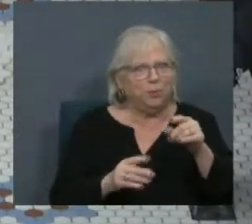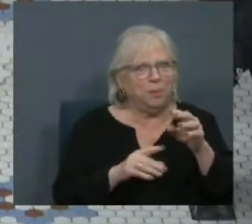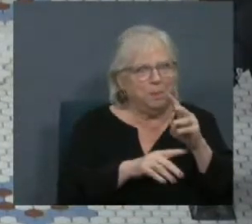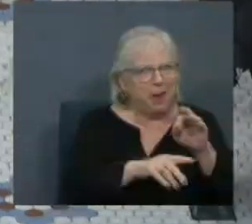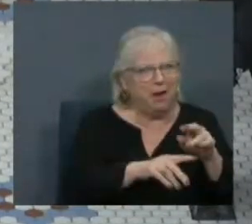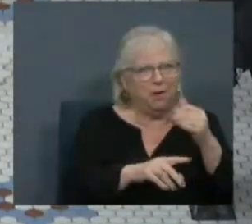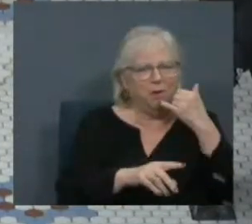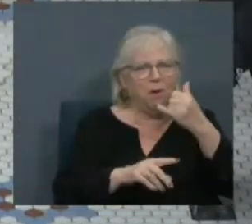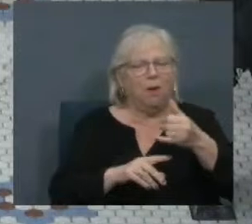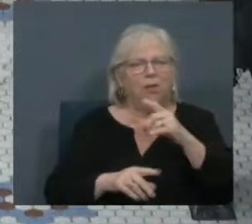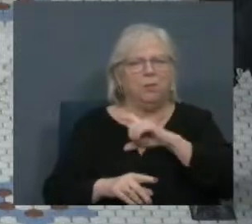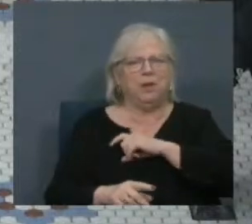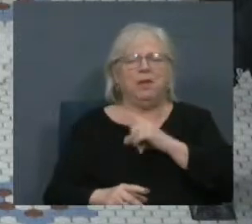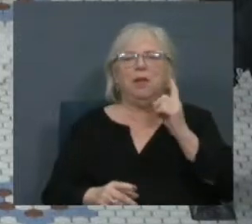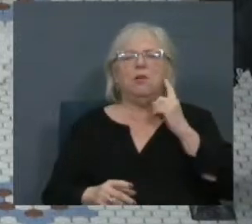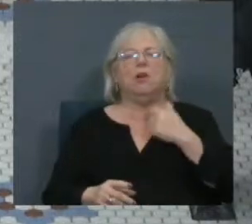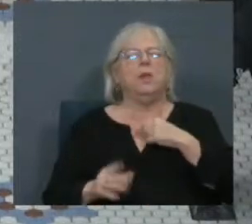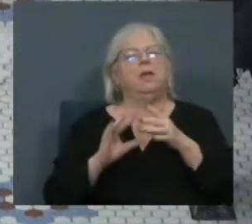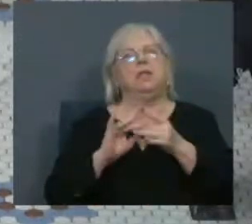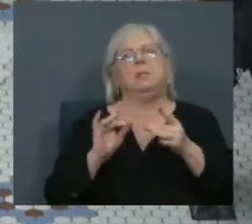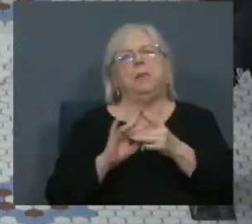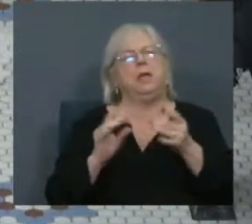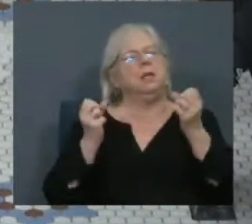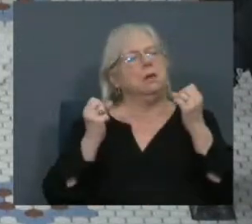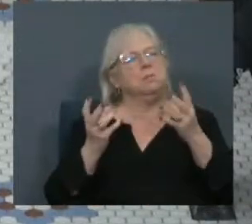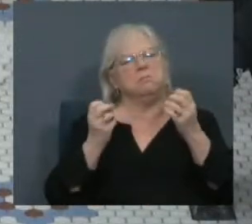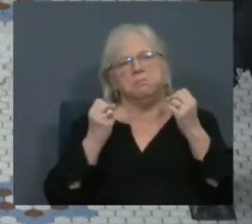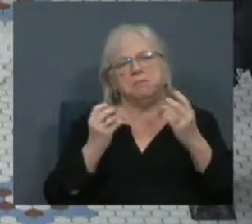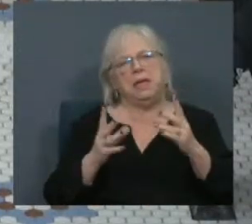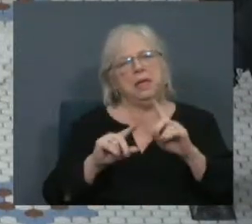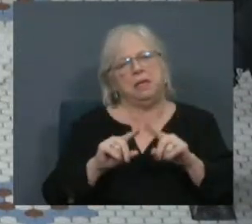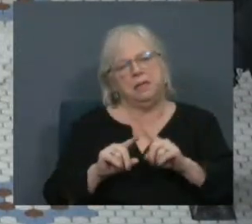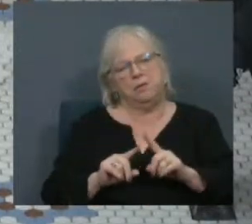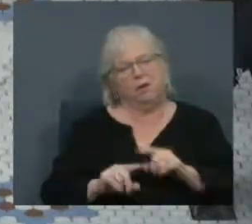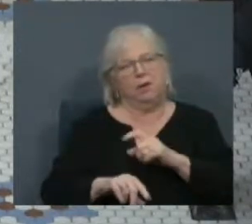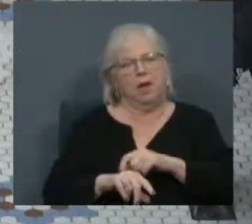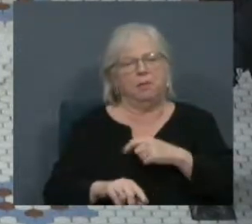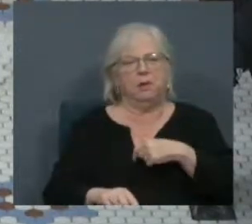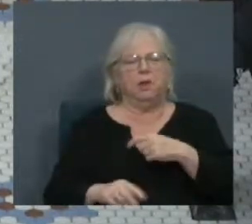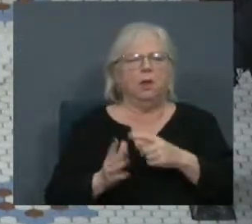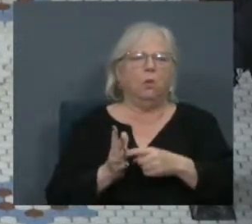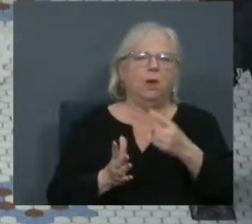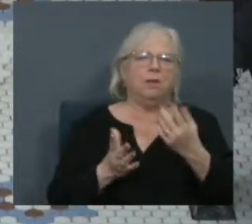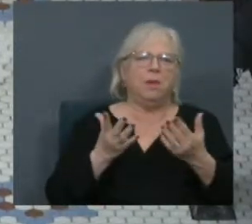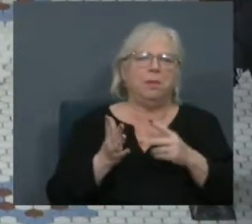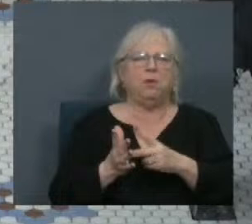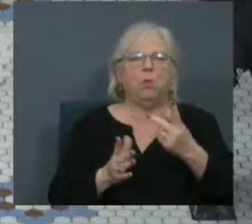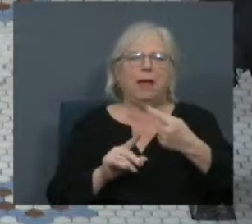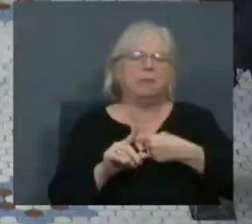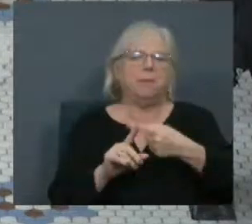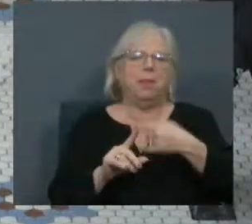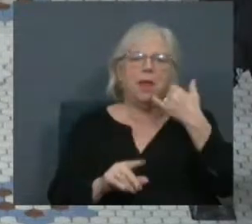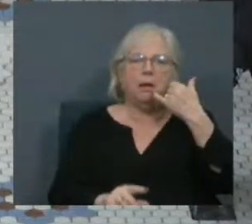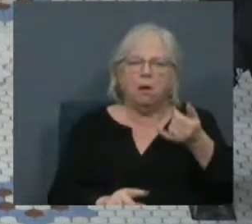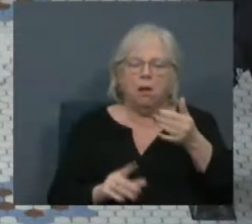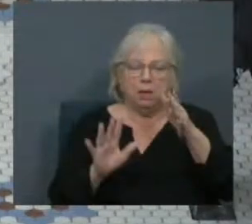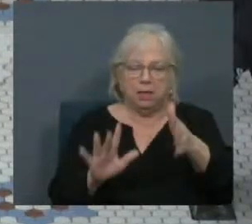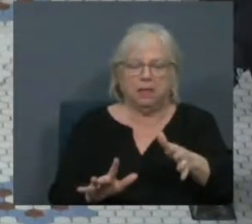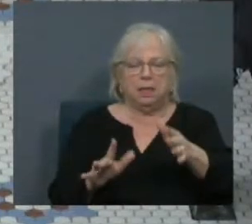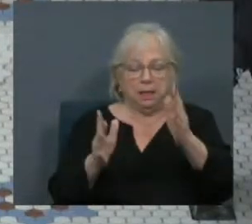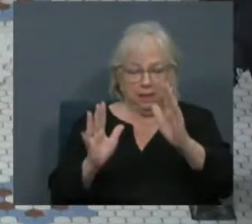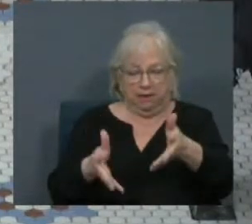police. He's heard me speak on this so many times. I call him once, maybe twice a month and leave him a